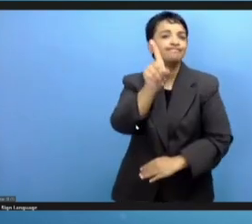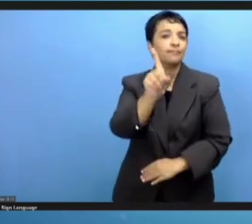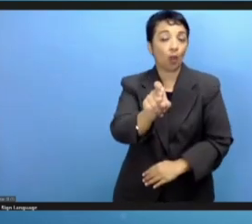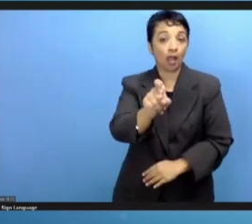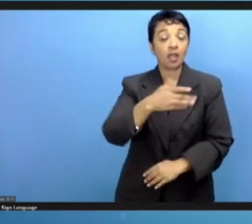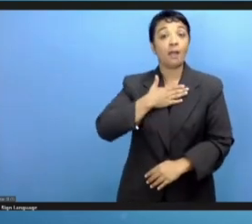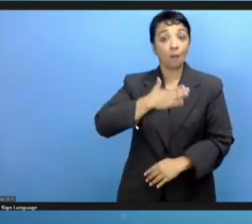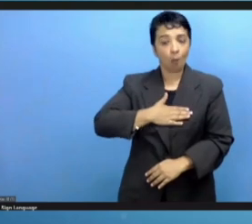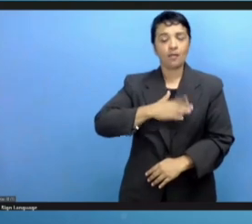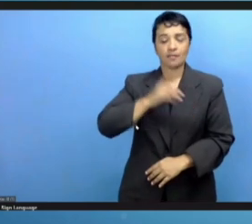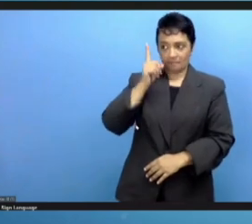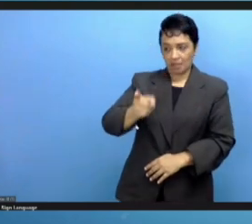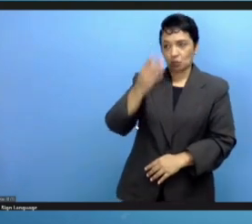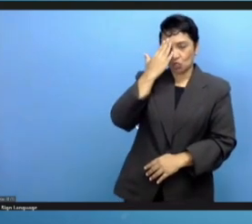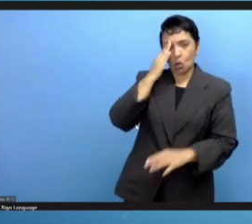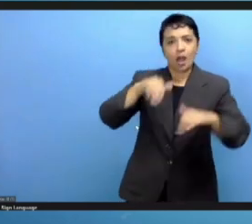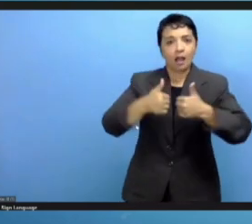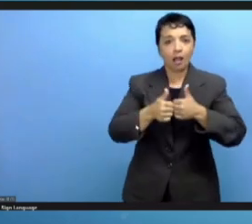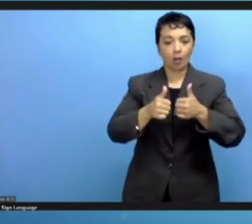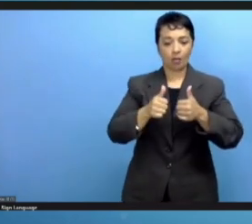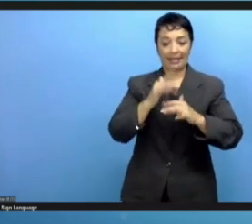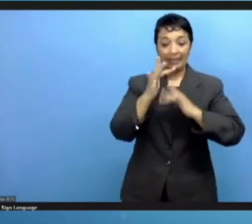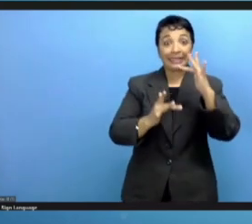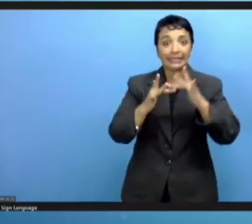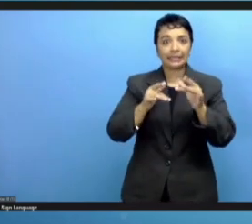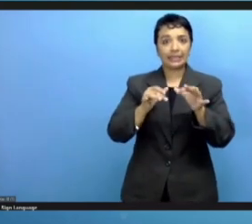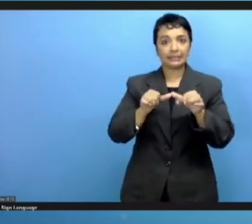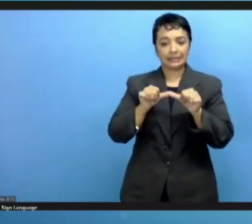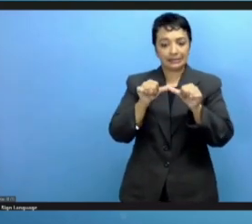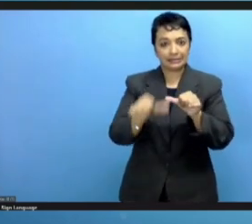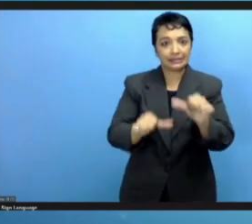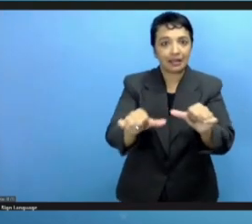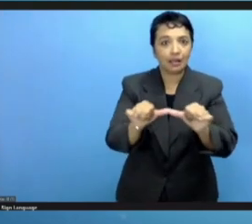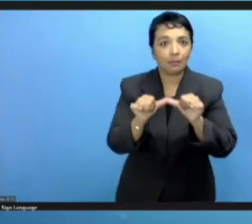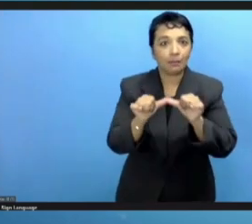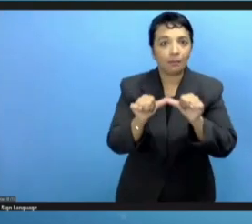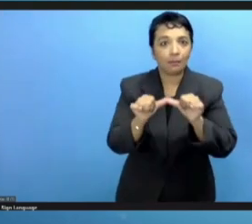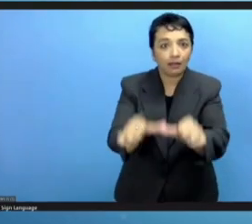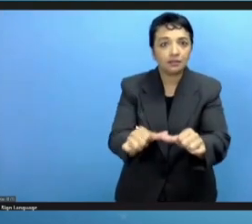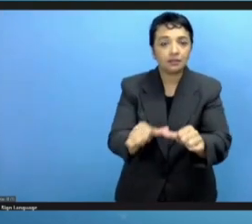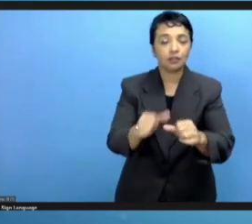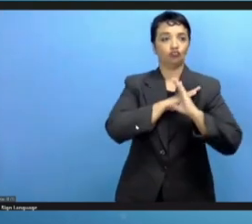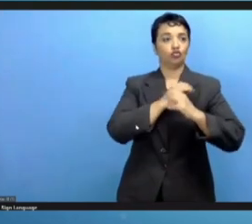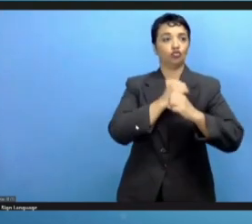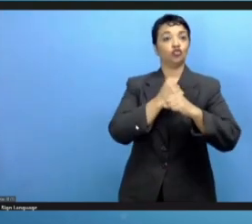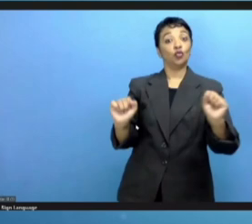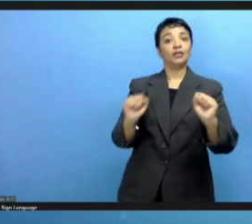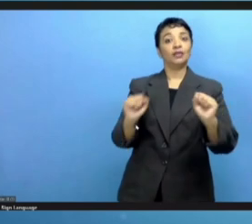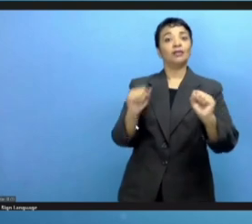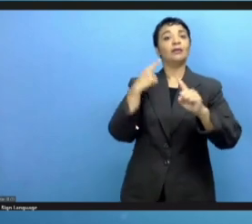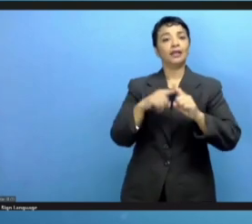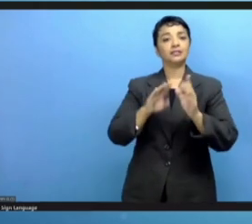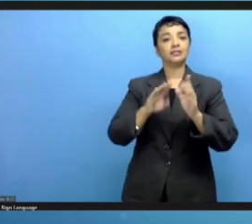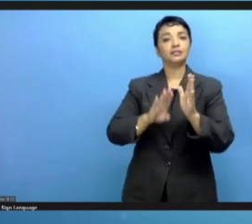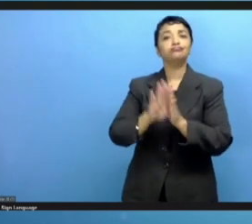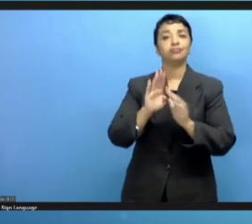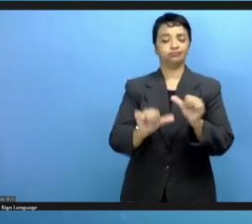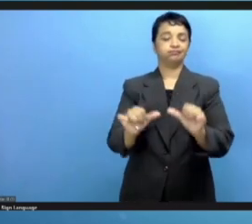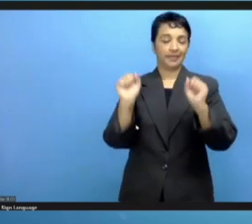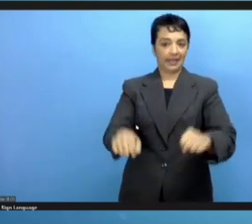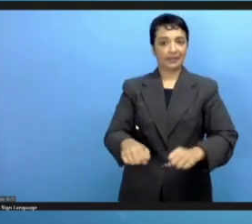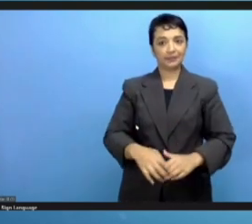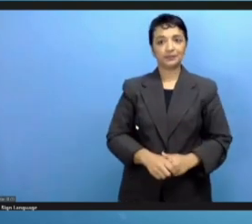would ensure sustainability, security, stability, and development of the internet. I would like to